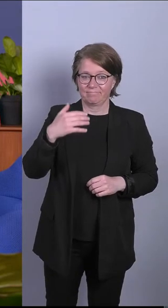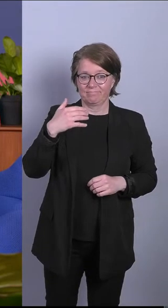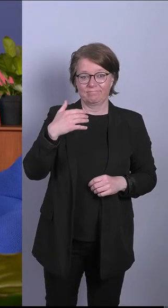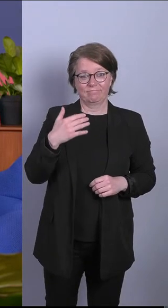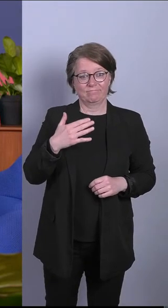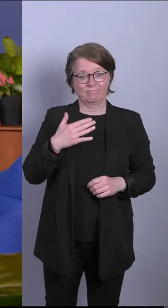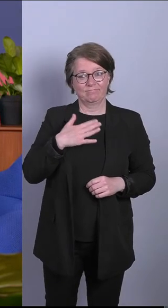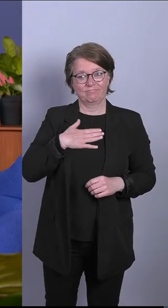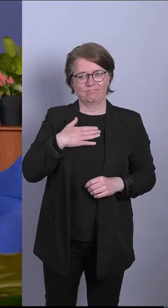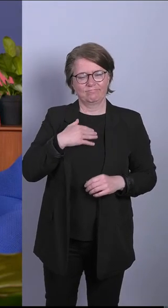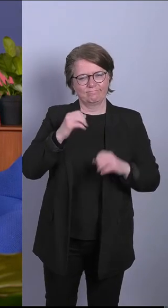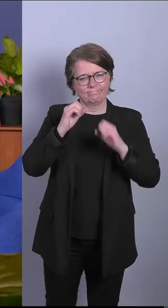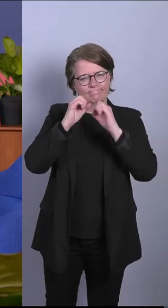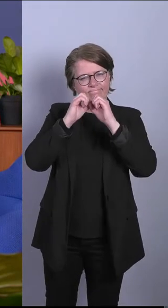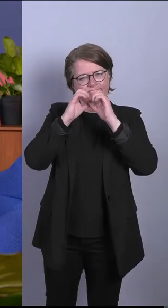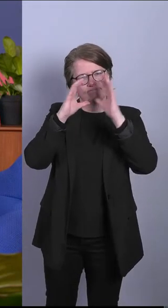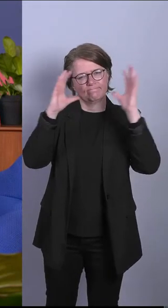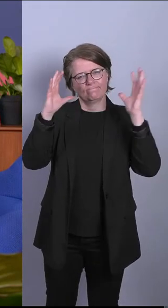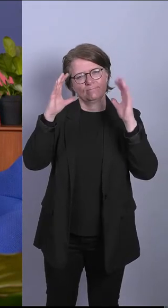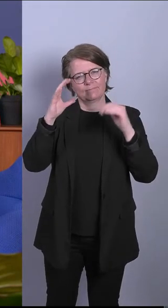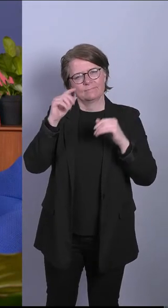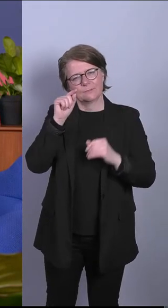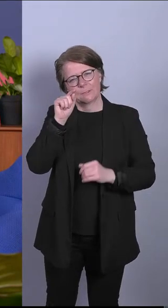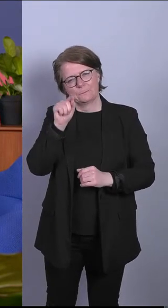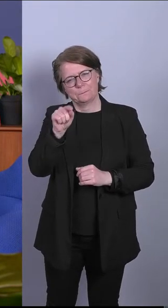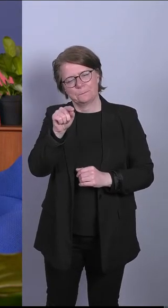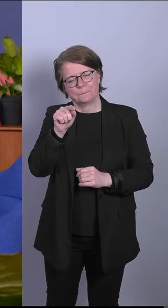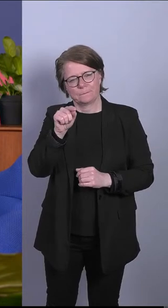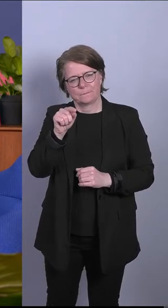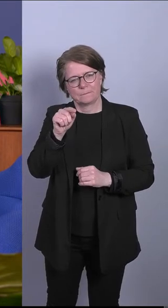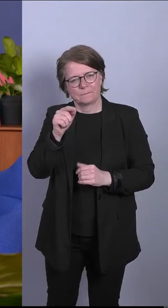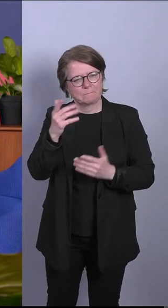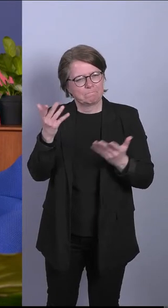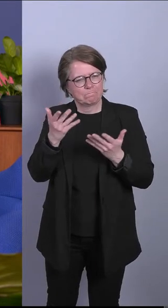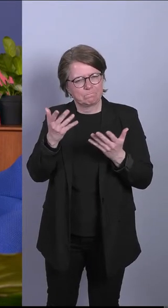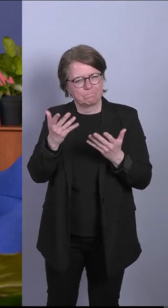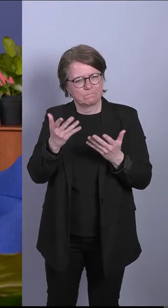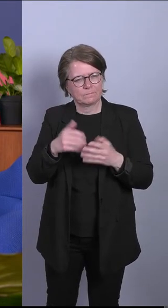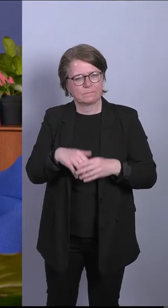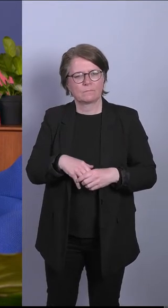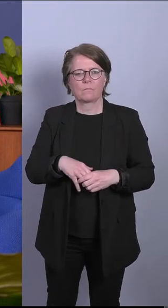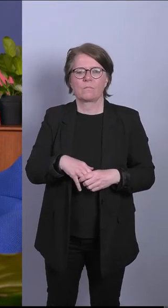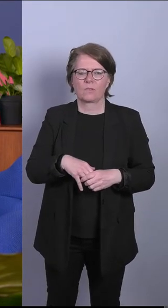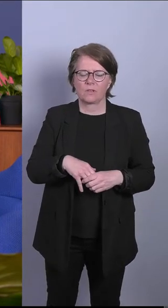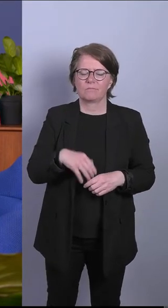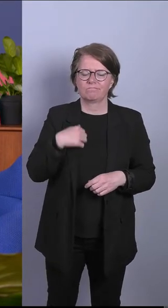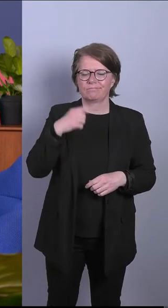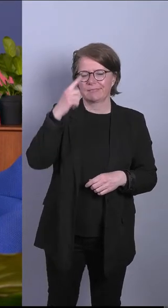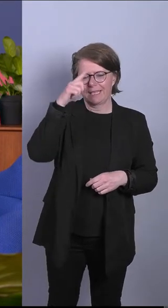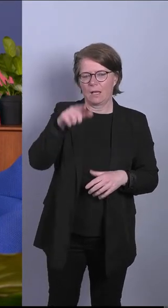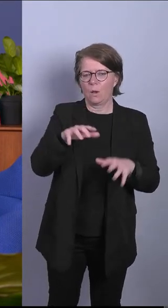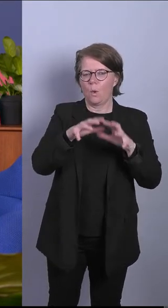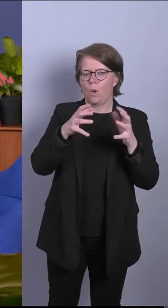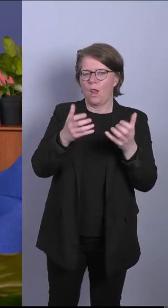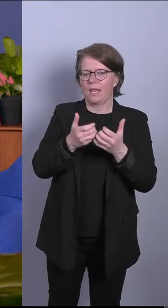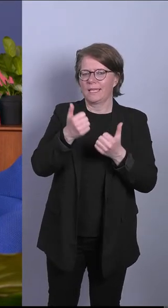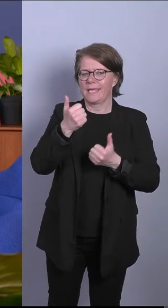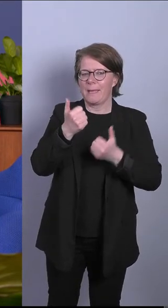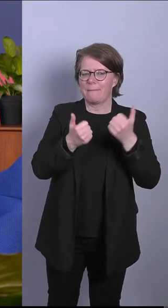for sport to have innovations in a way that it can retain great social importance in the